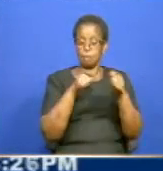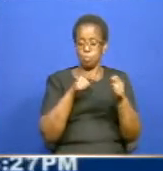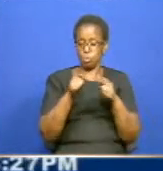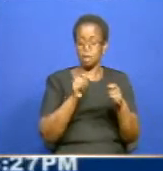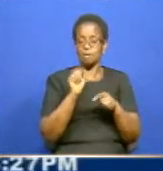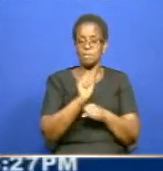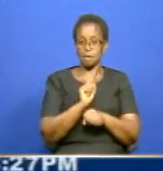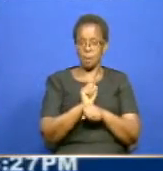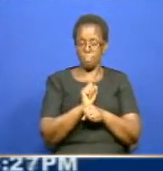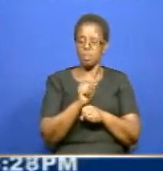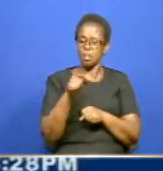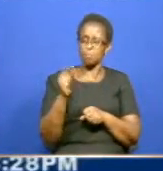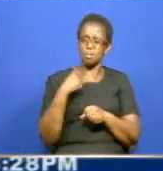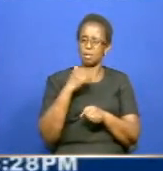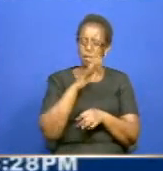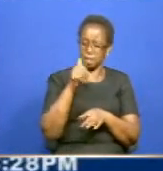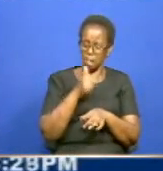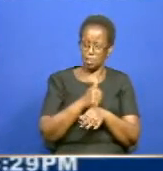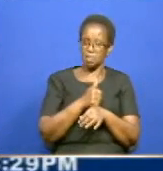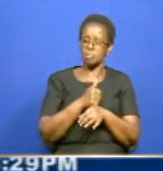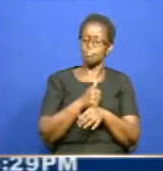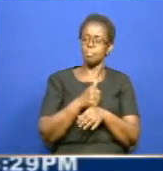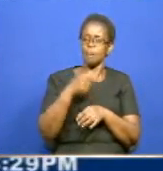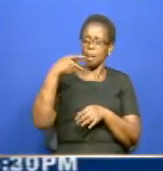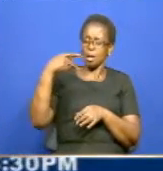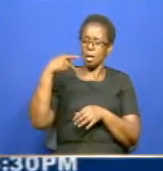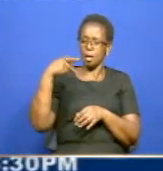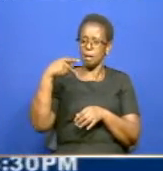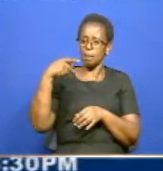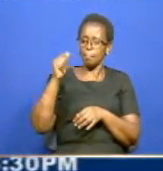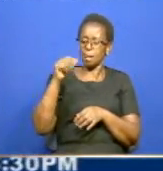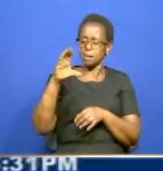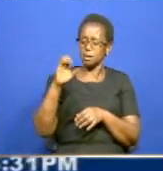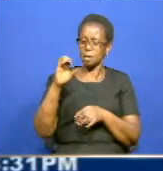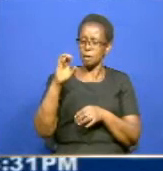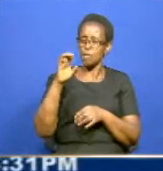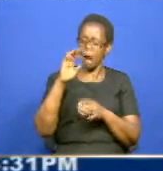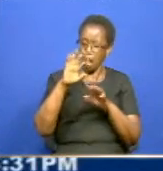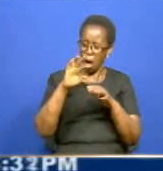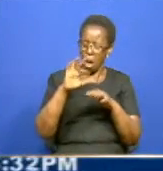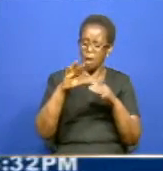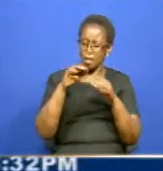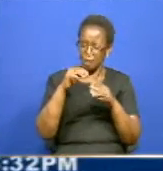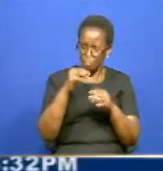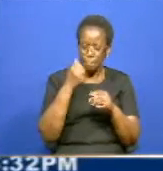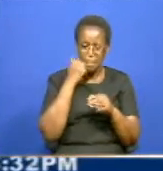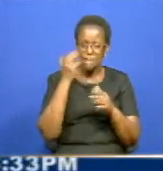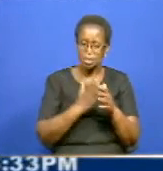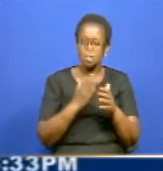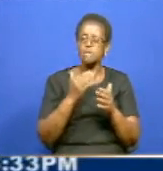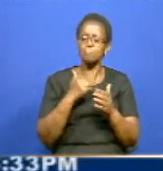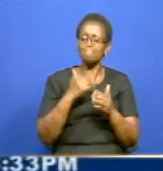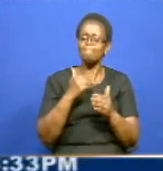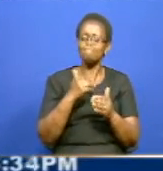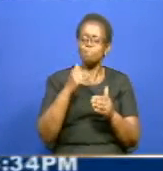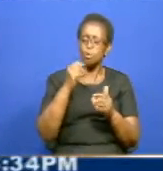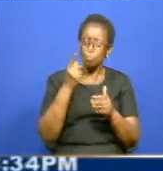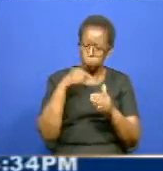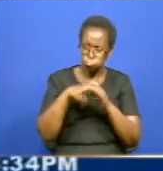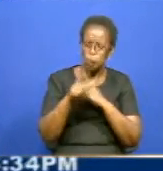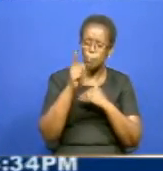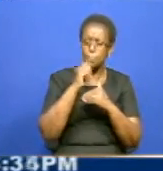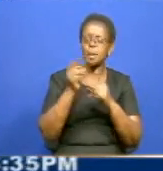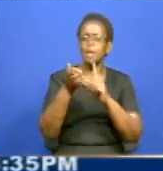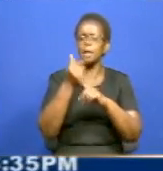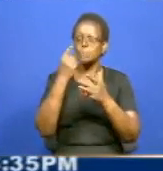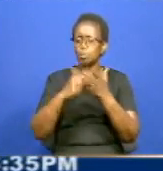the pace for the treatment that patients will get. And it helps in ensuring that the 4 big